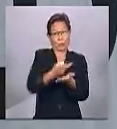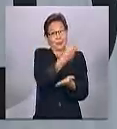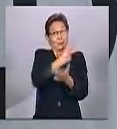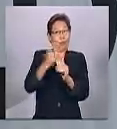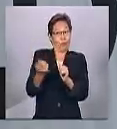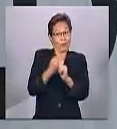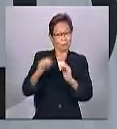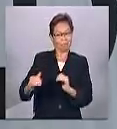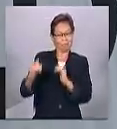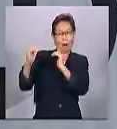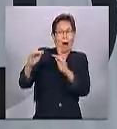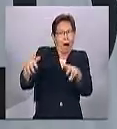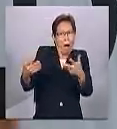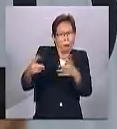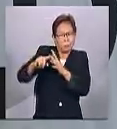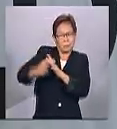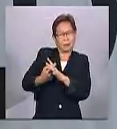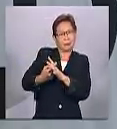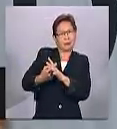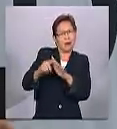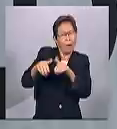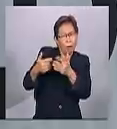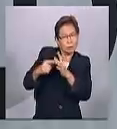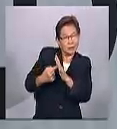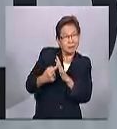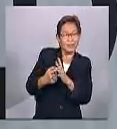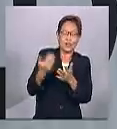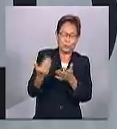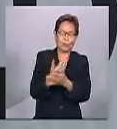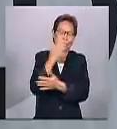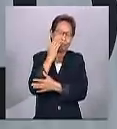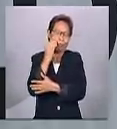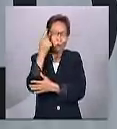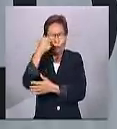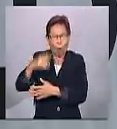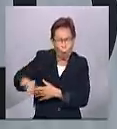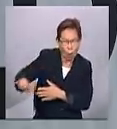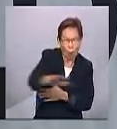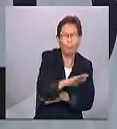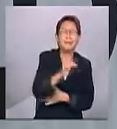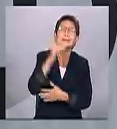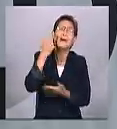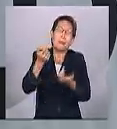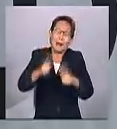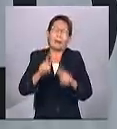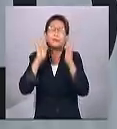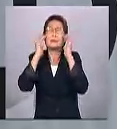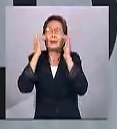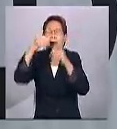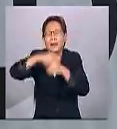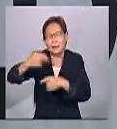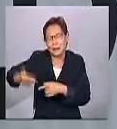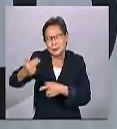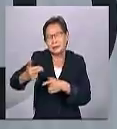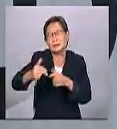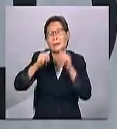So how we implemented it, and we have a, I mean, it's a new experience for all of us. This is unprecedented in the history of public